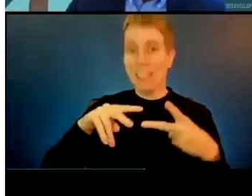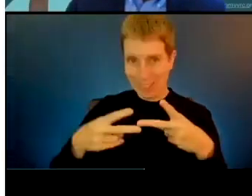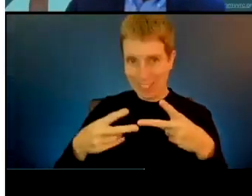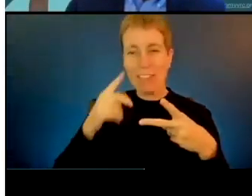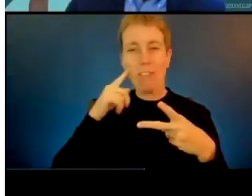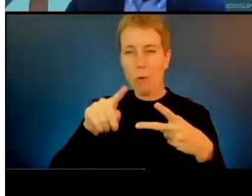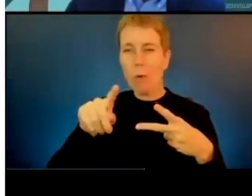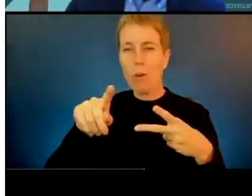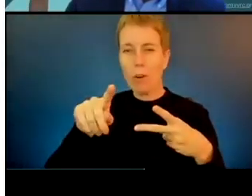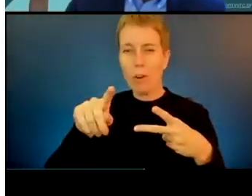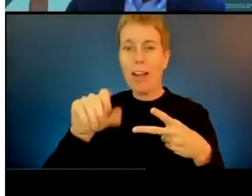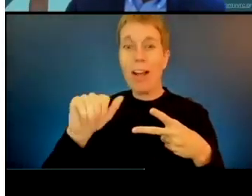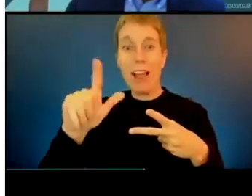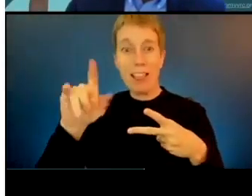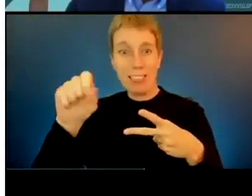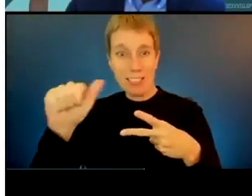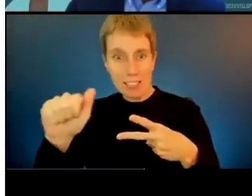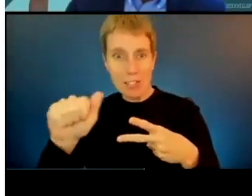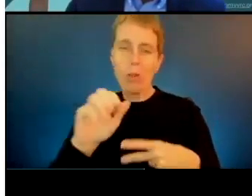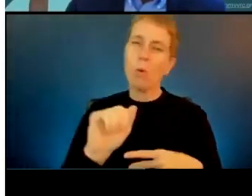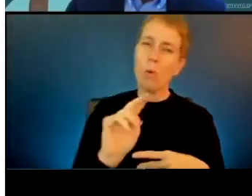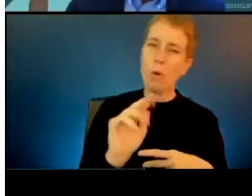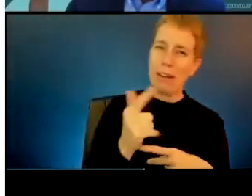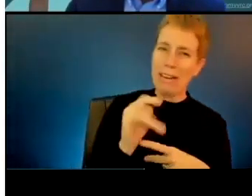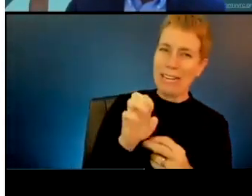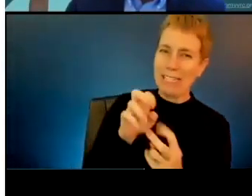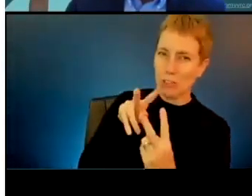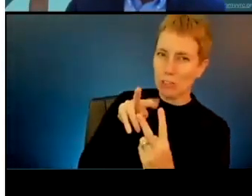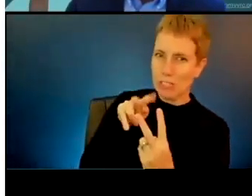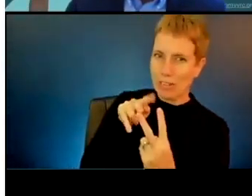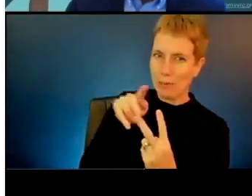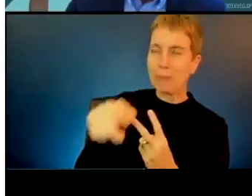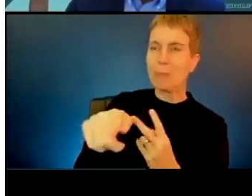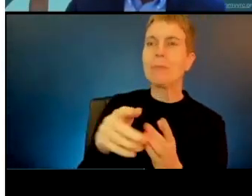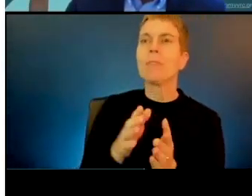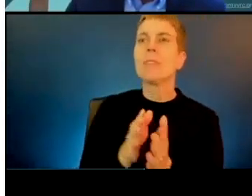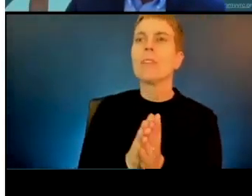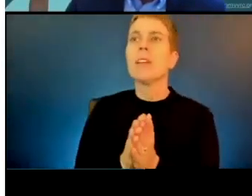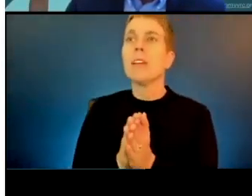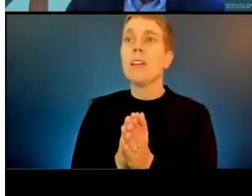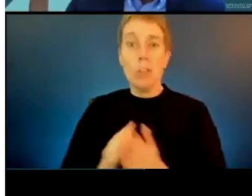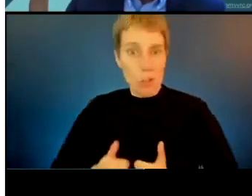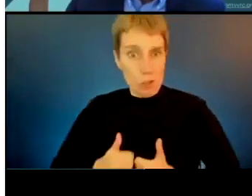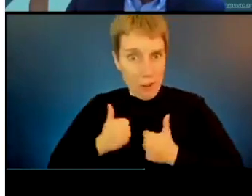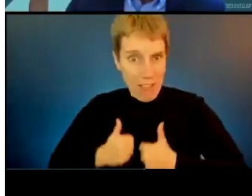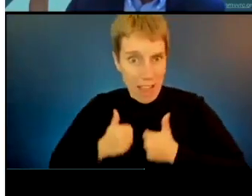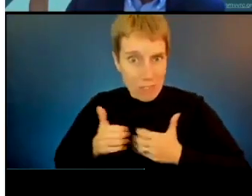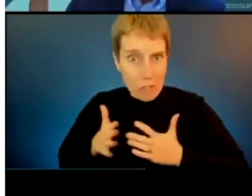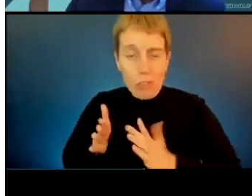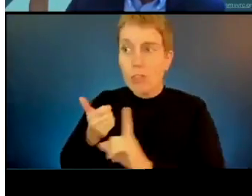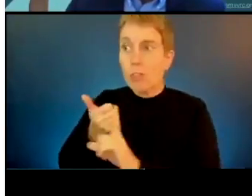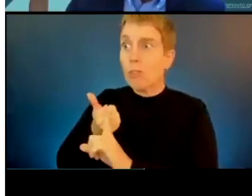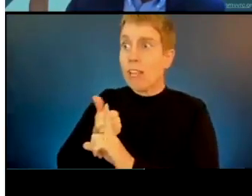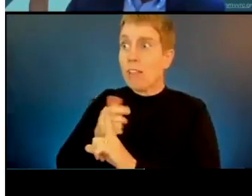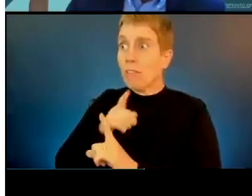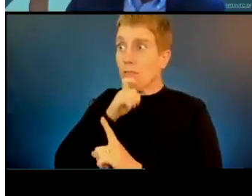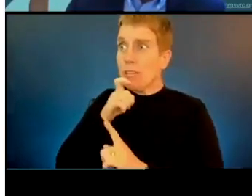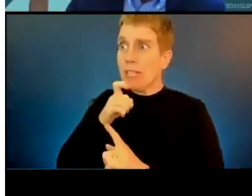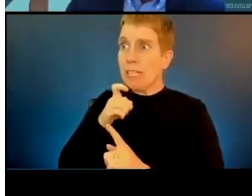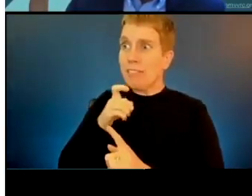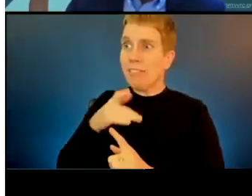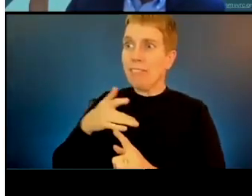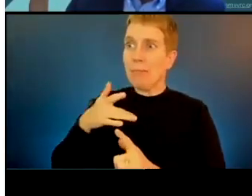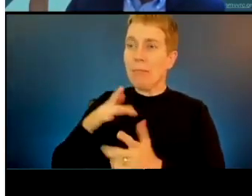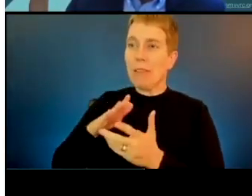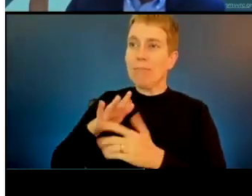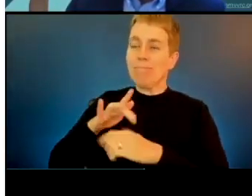Angie. So what are some tips to support survivors who may be, quote, stuck in their trauma, or who may